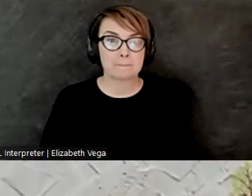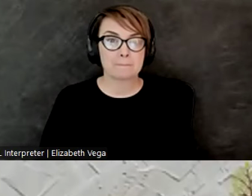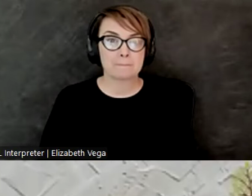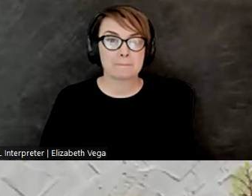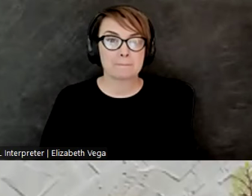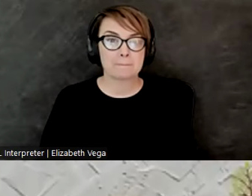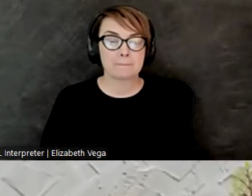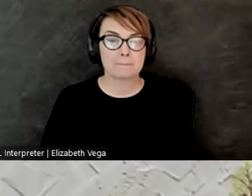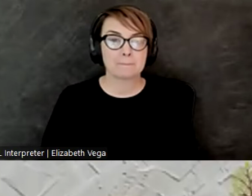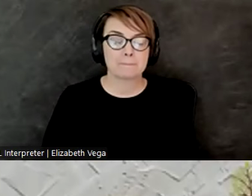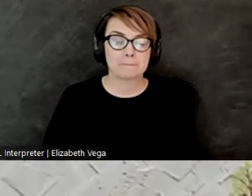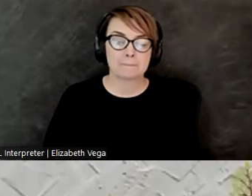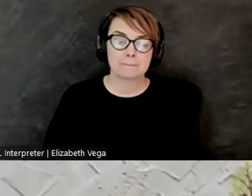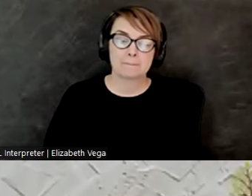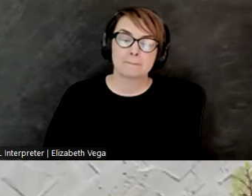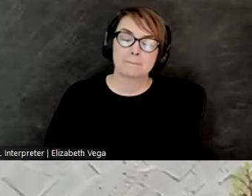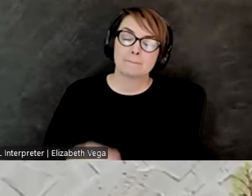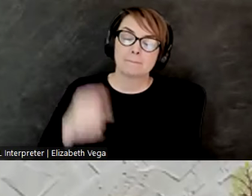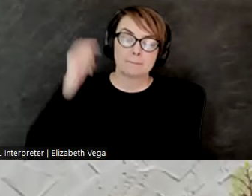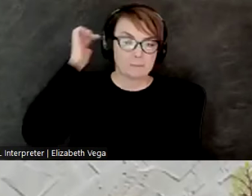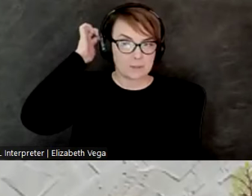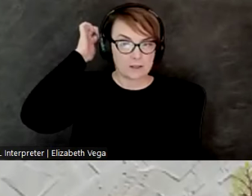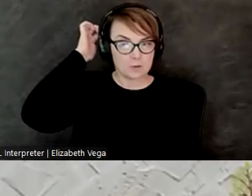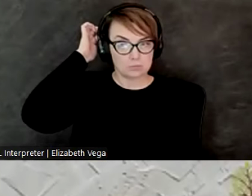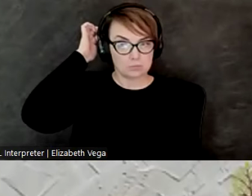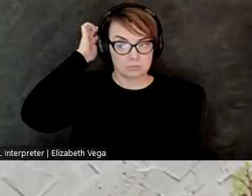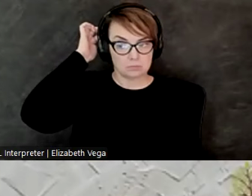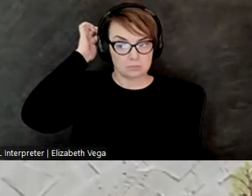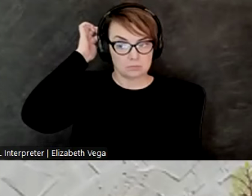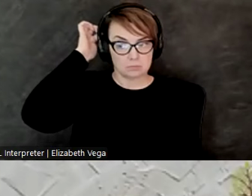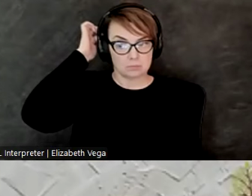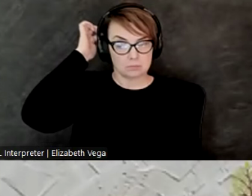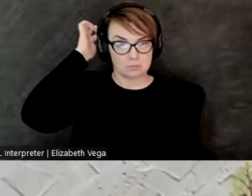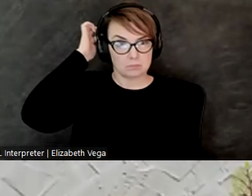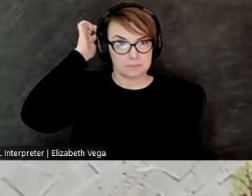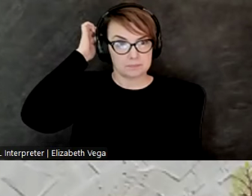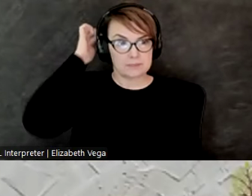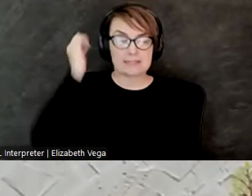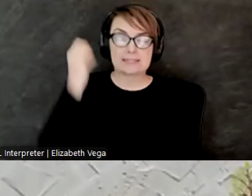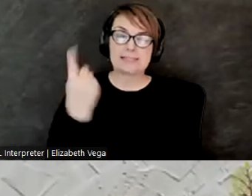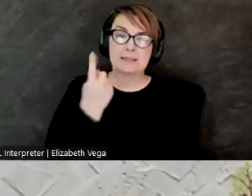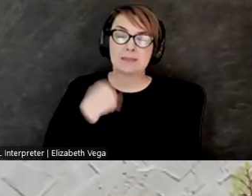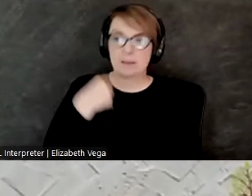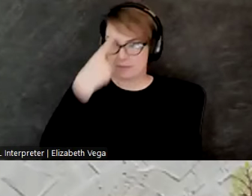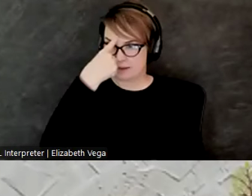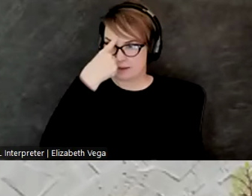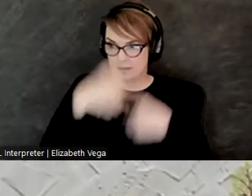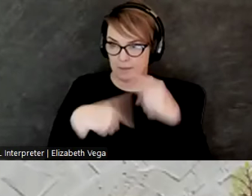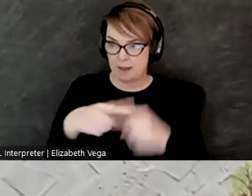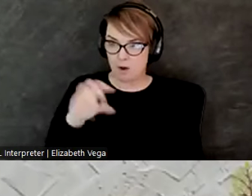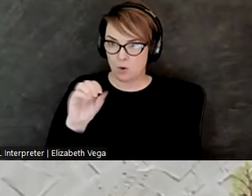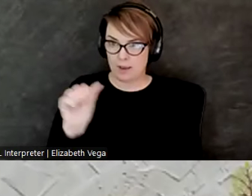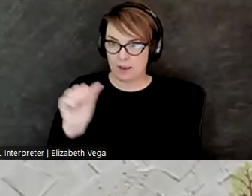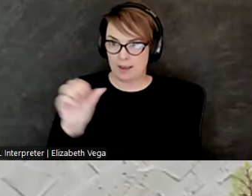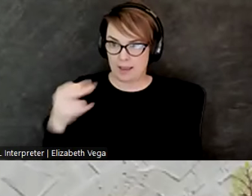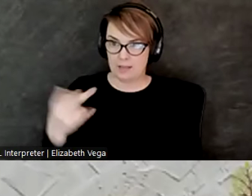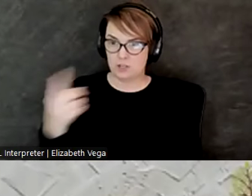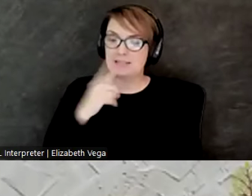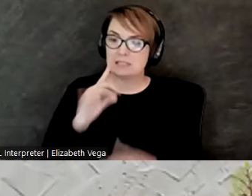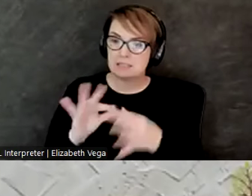Something that I'm thinking about right now is, so OAH has indicated that it would not be involved